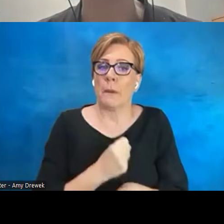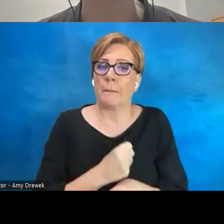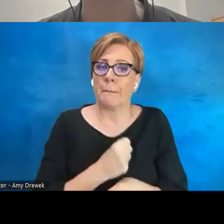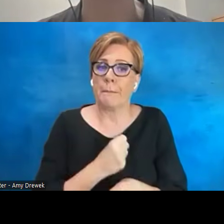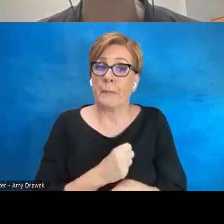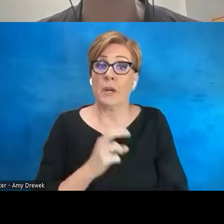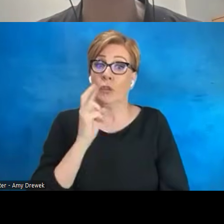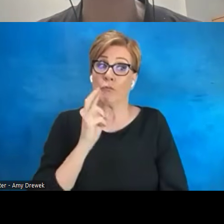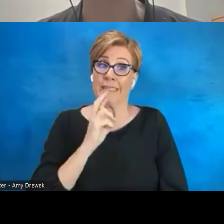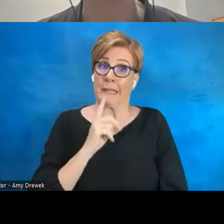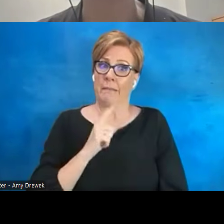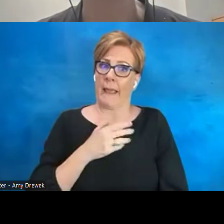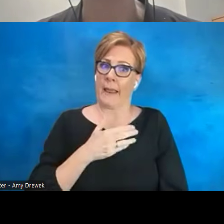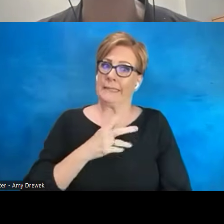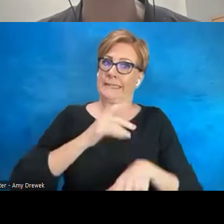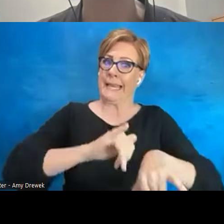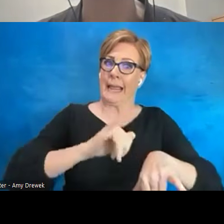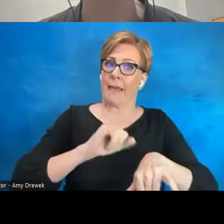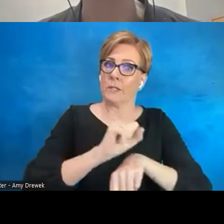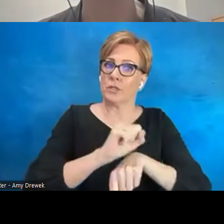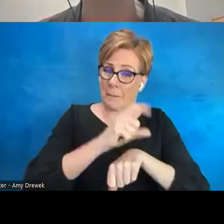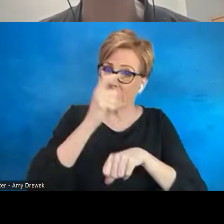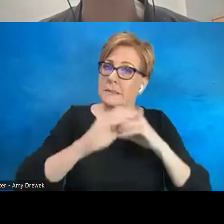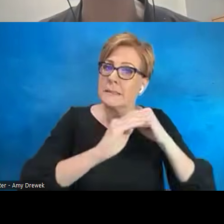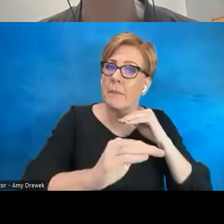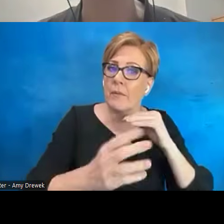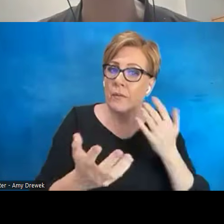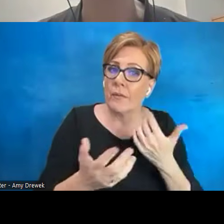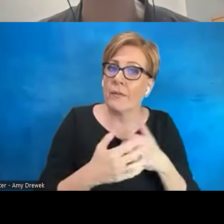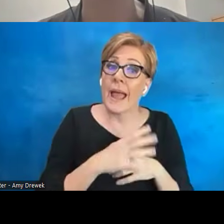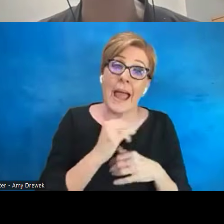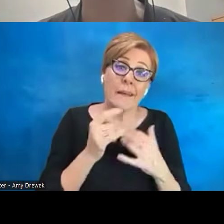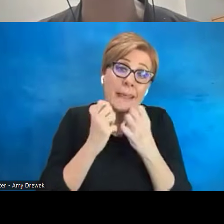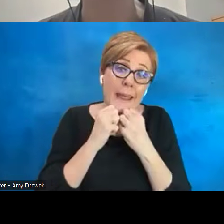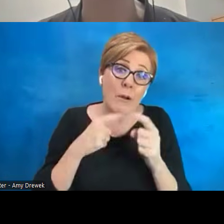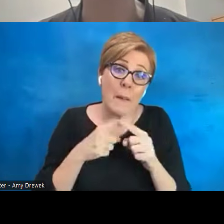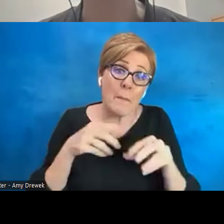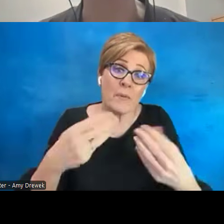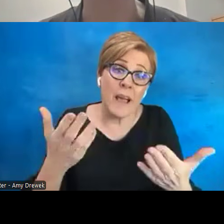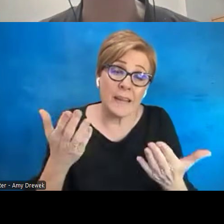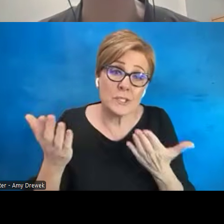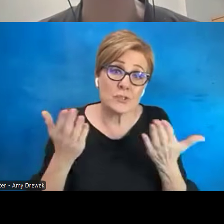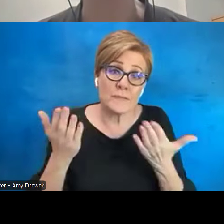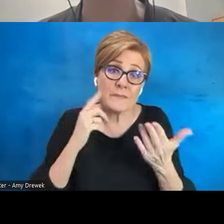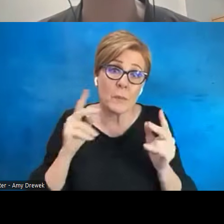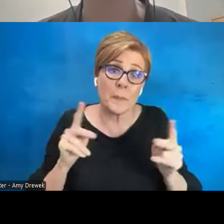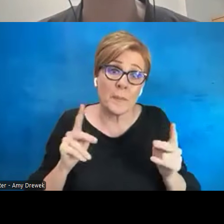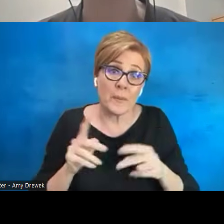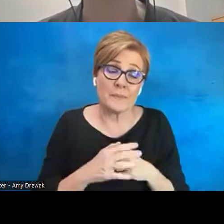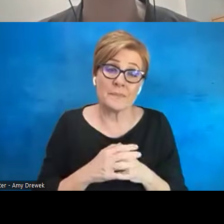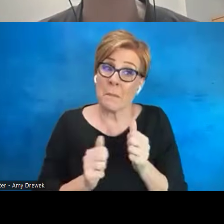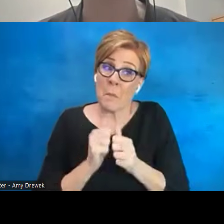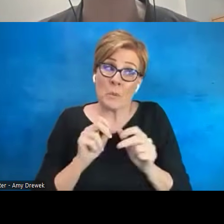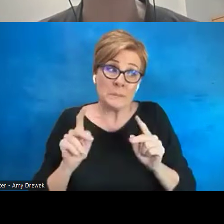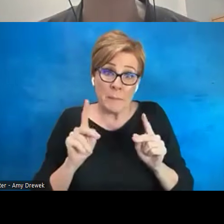was stable, and because they care about public service. That is actually my experience. Is most people do care about public service